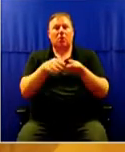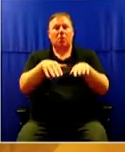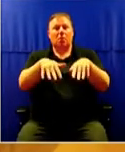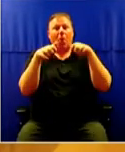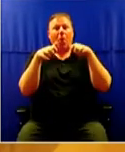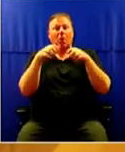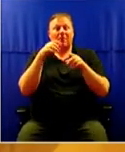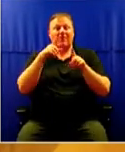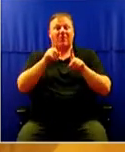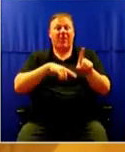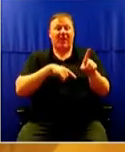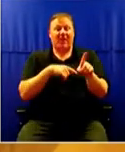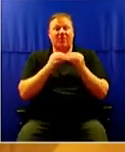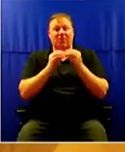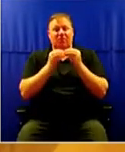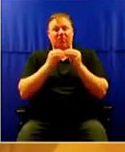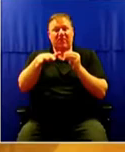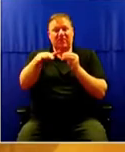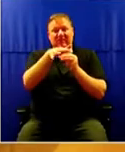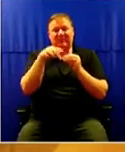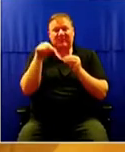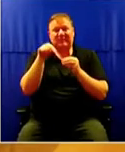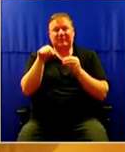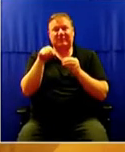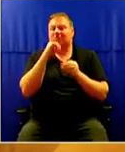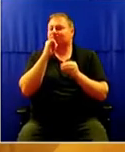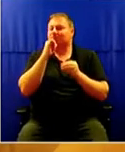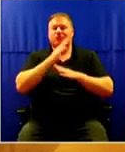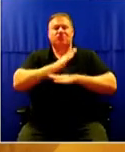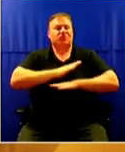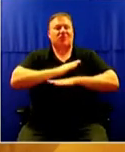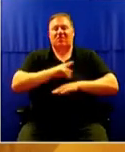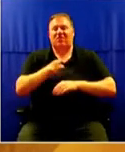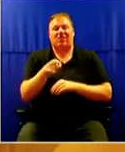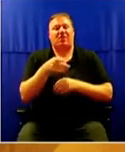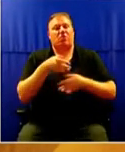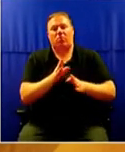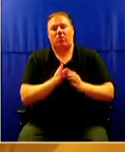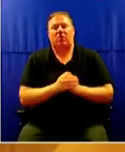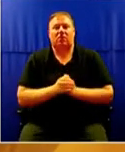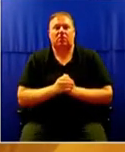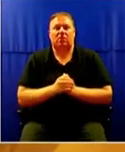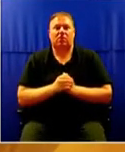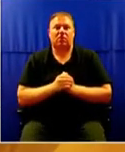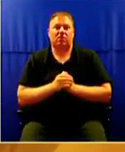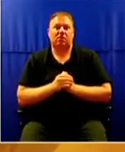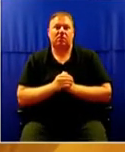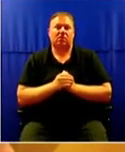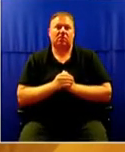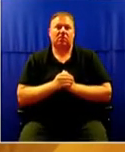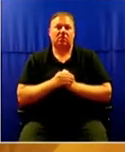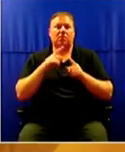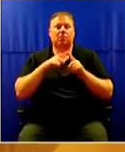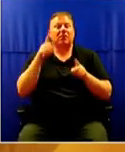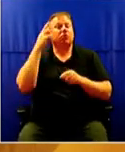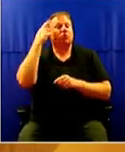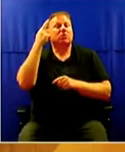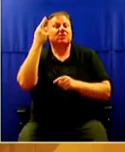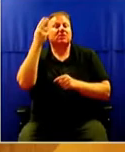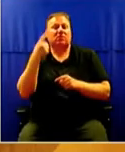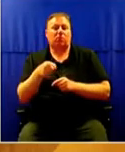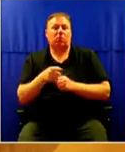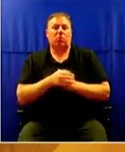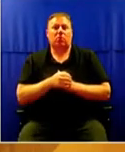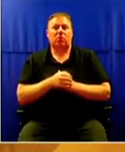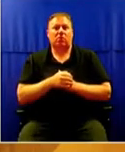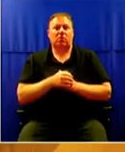remedy the defect in the legislation were not satisfactory. But there were obviously reasons for this, and the court